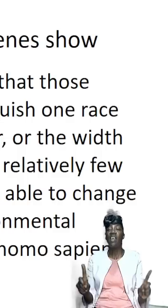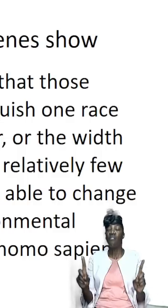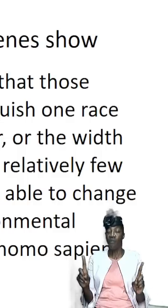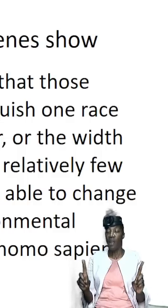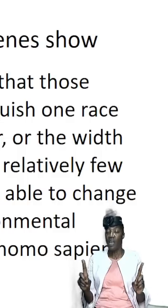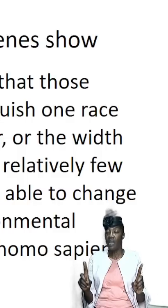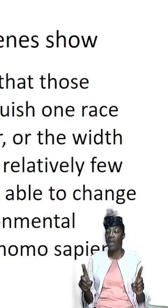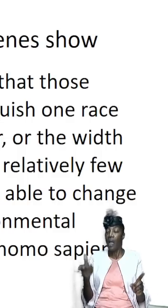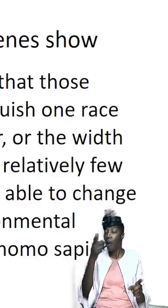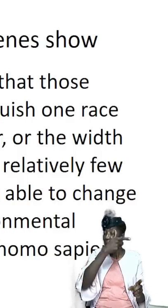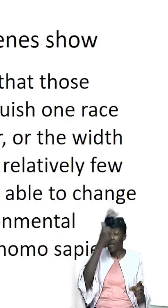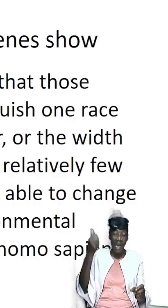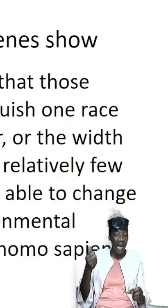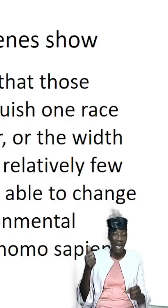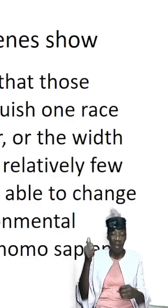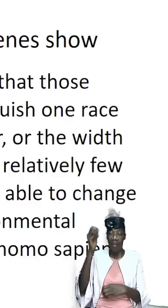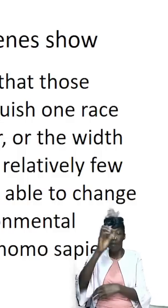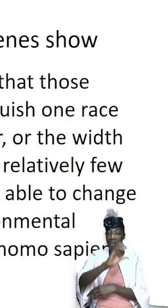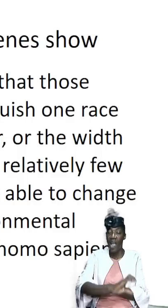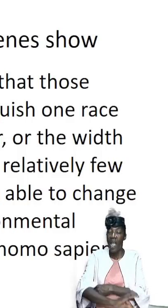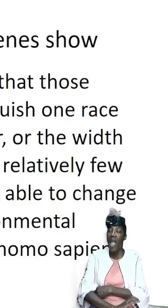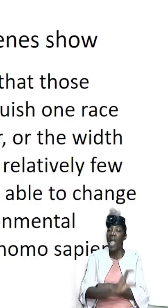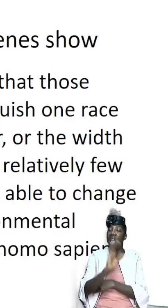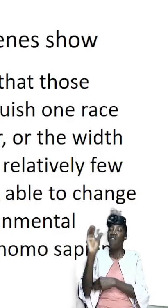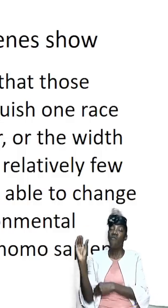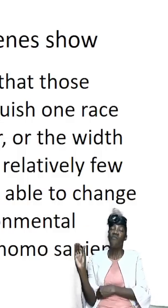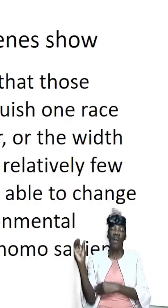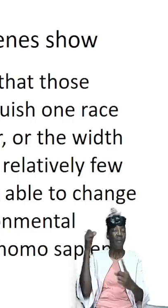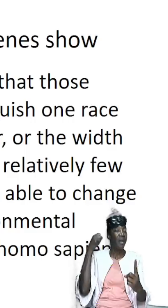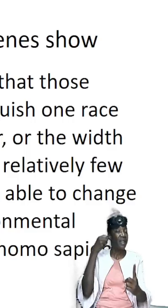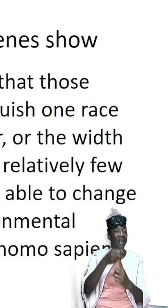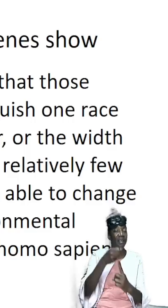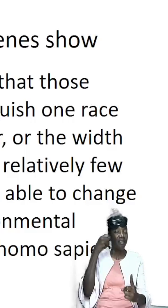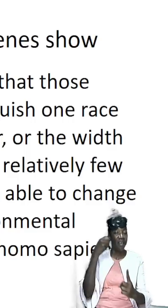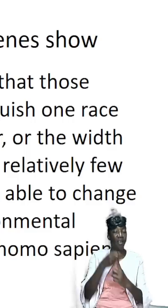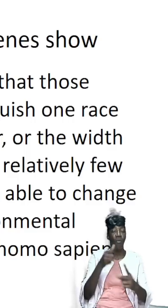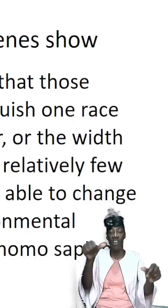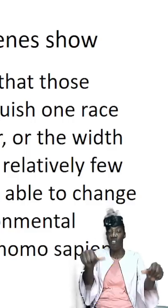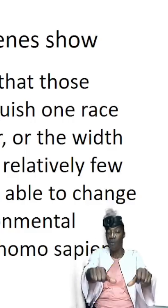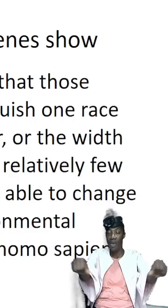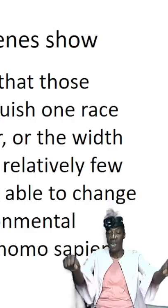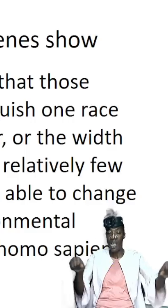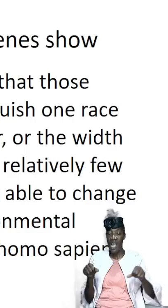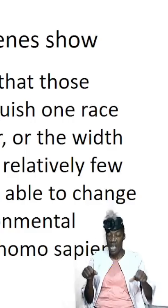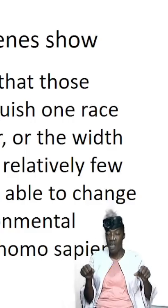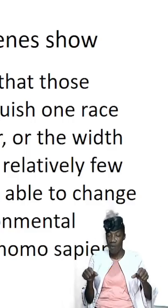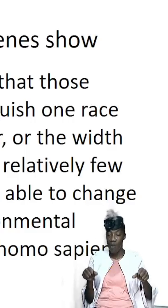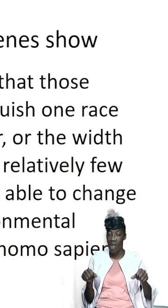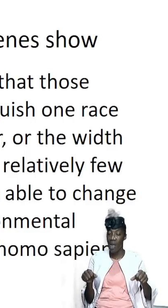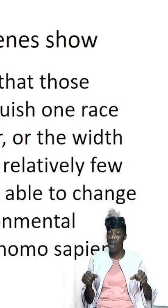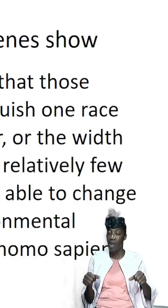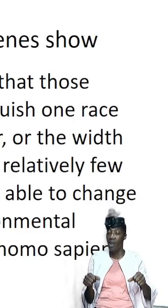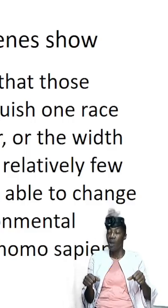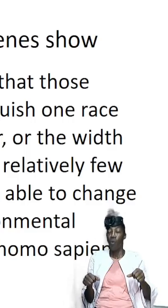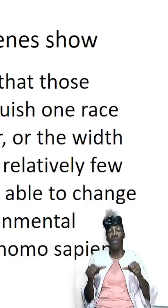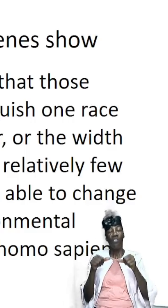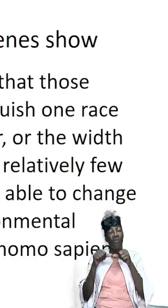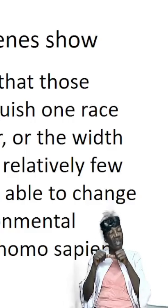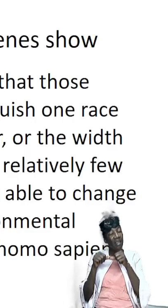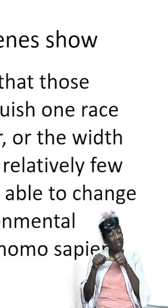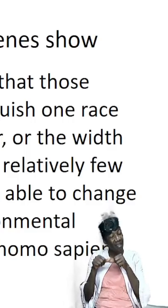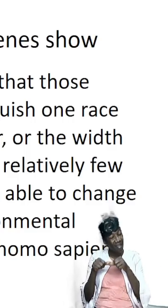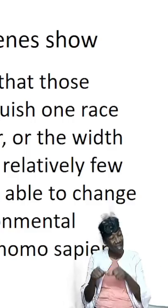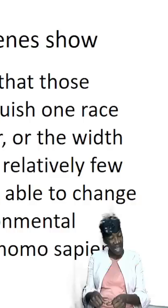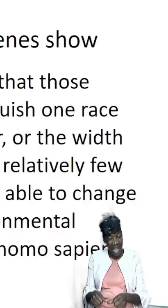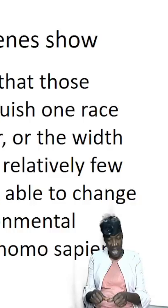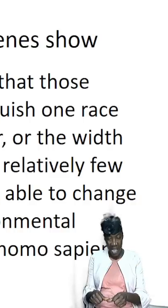on the environmental conditions, the area in which we settled. And